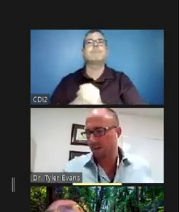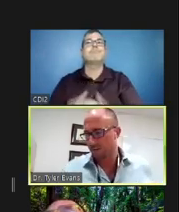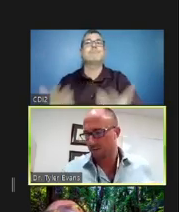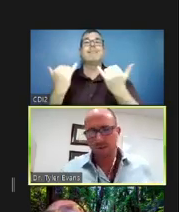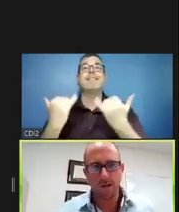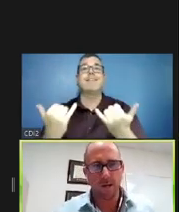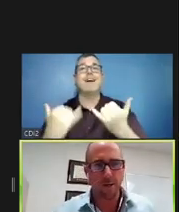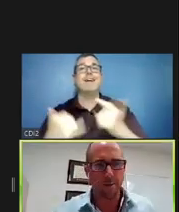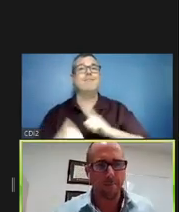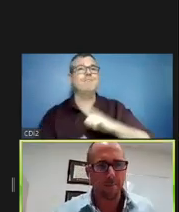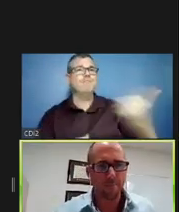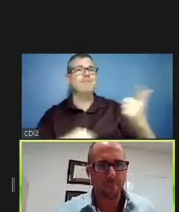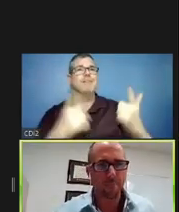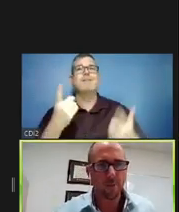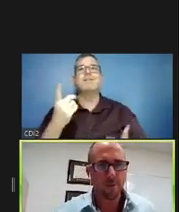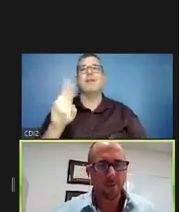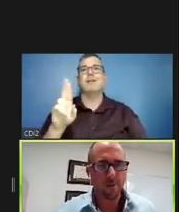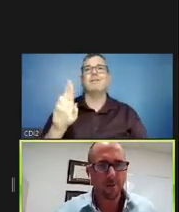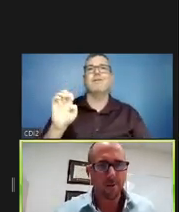Thanks, Lisa.